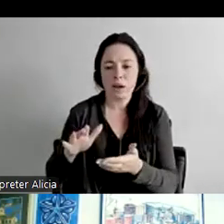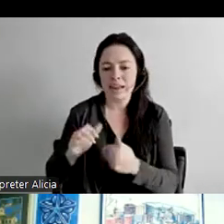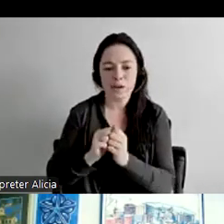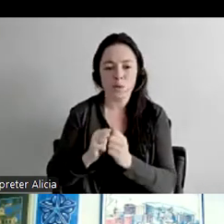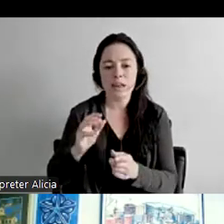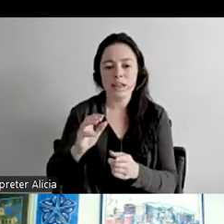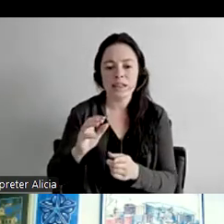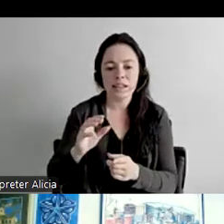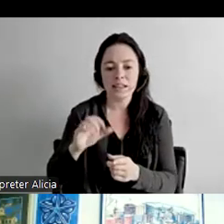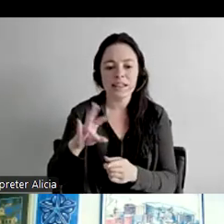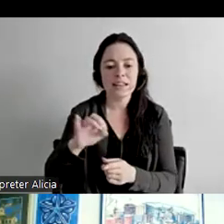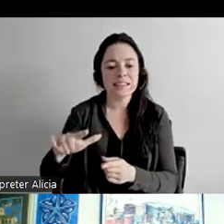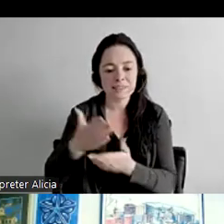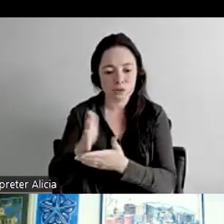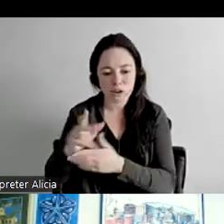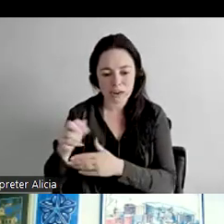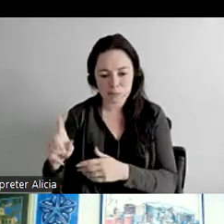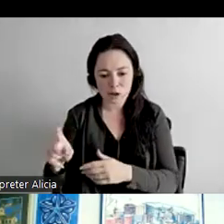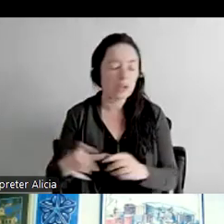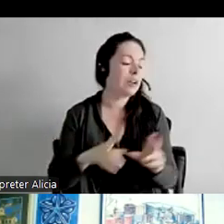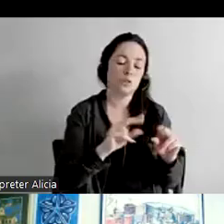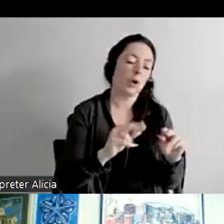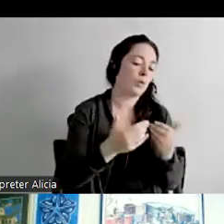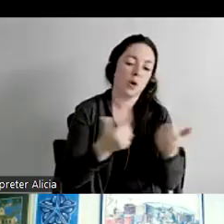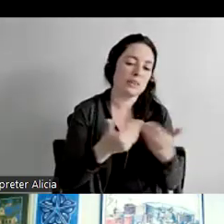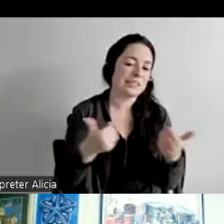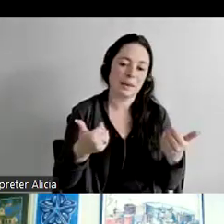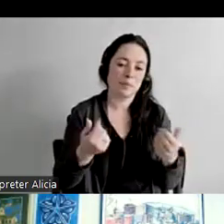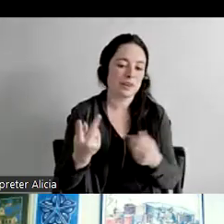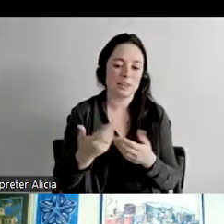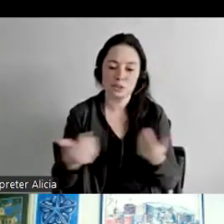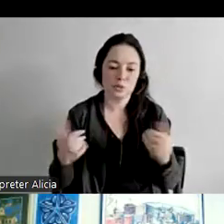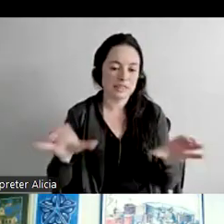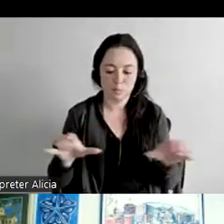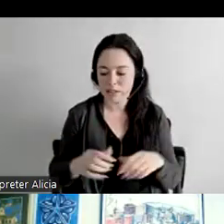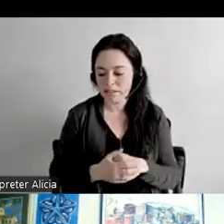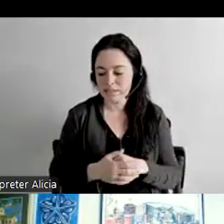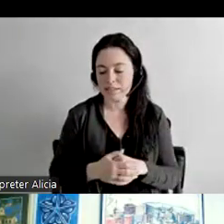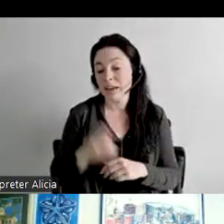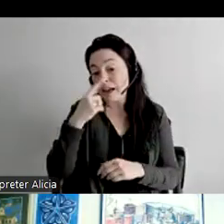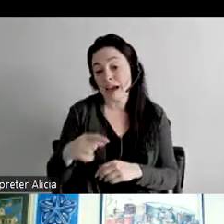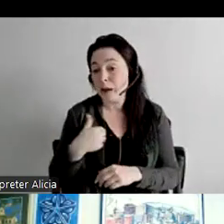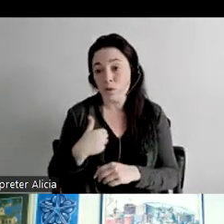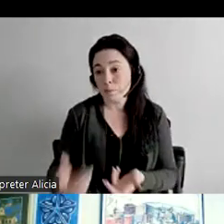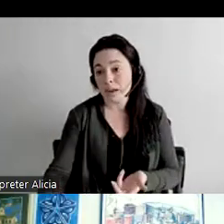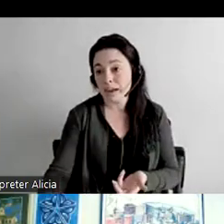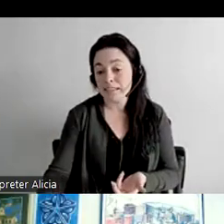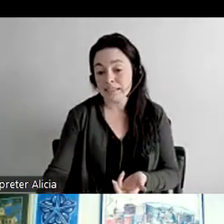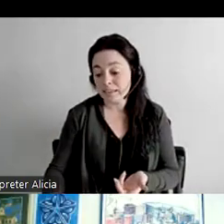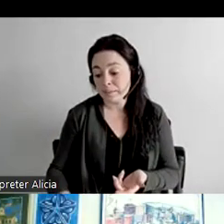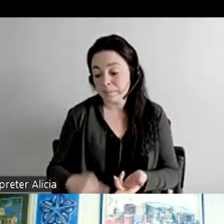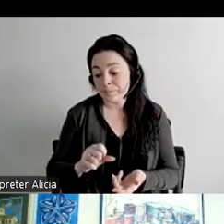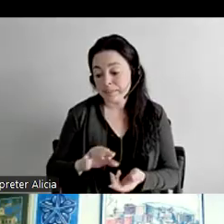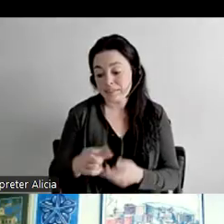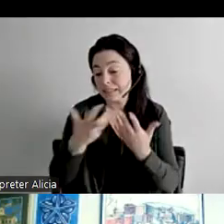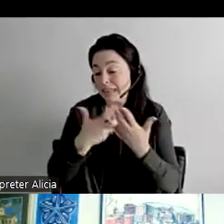Park design that's No, coming down it's the pipe? separate. I think Okay. those are two separate things, although I wouldn't mind if they were, you mean with the I think it could,